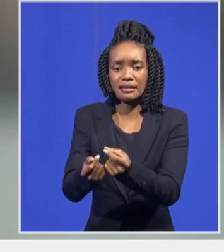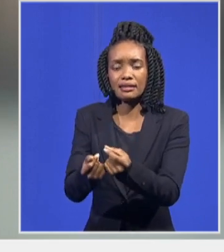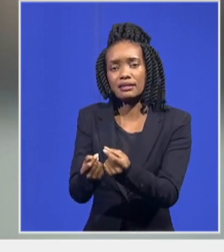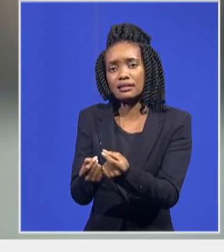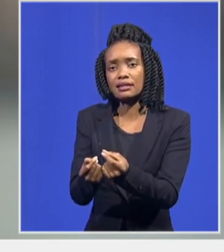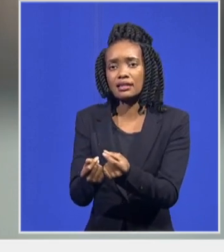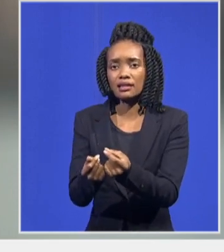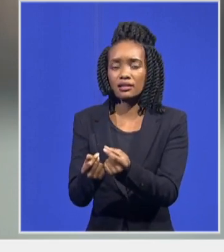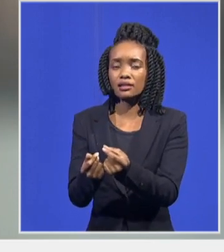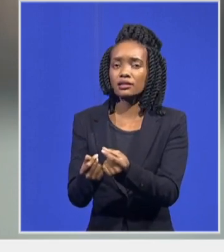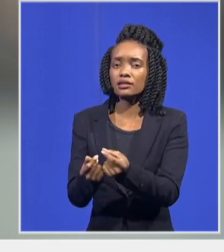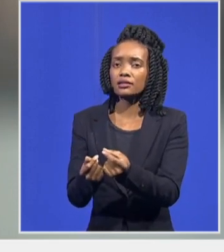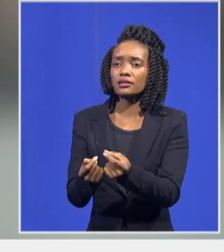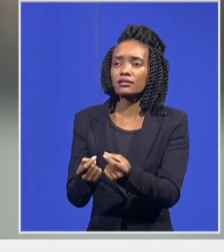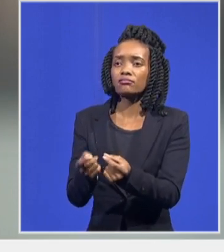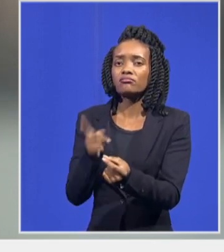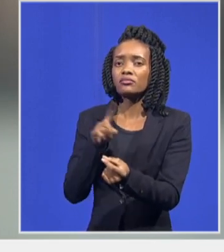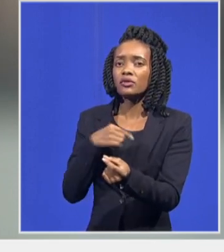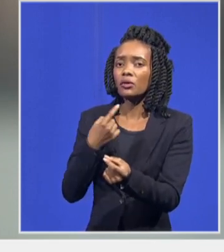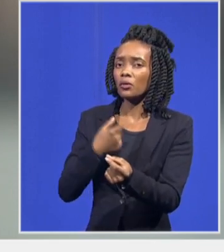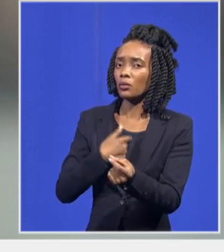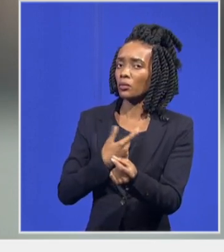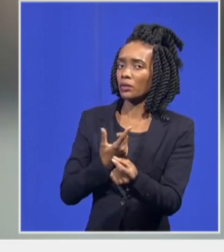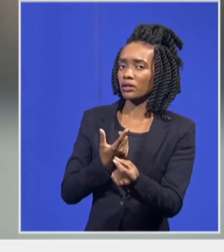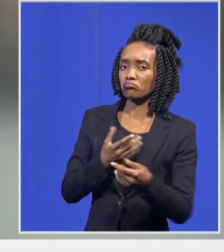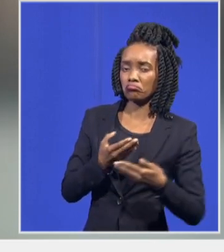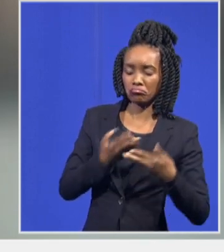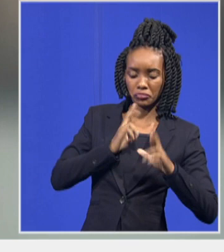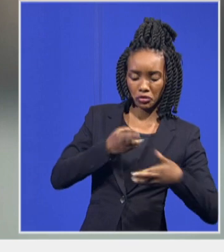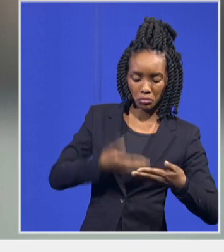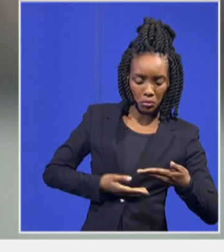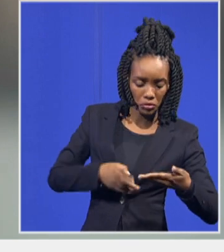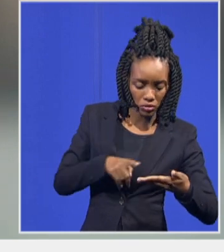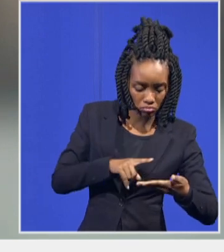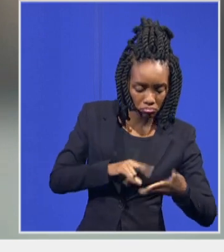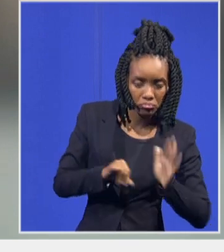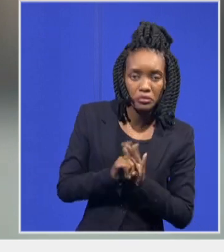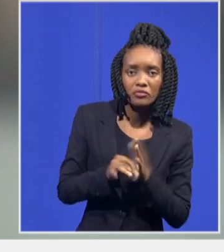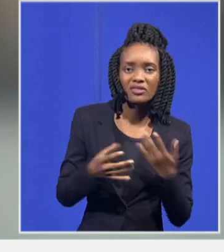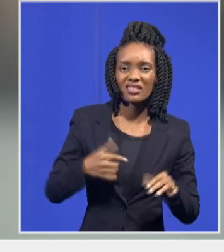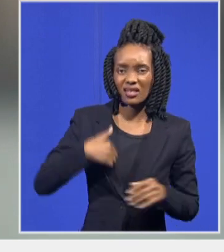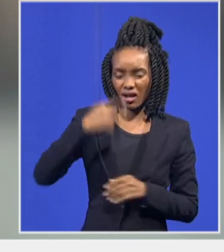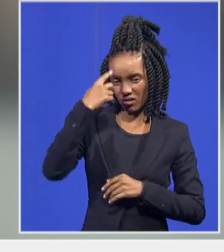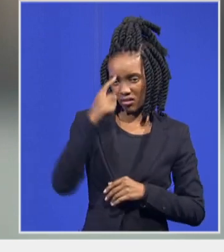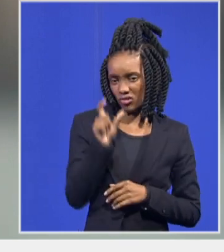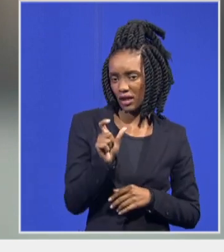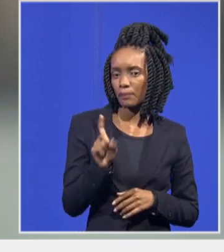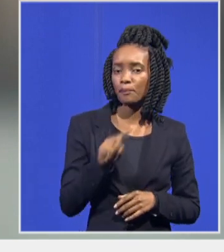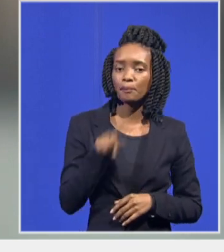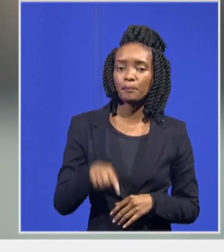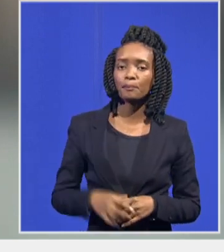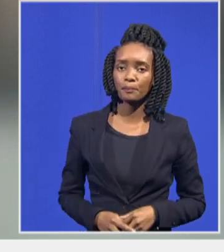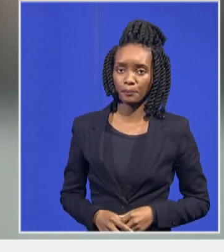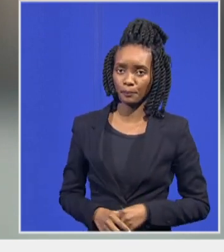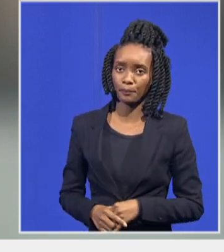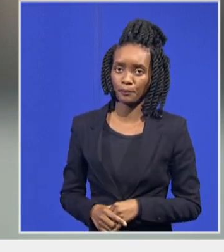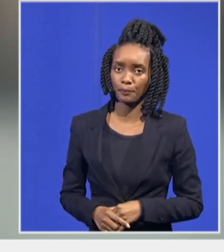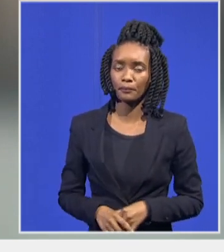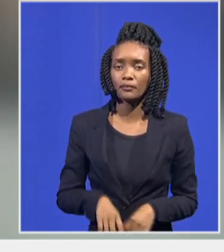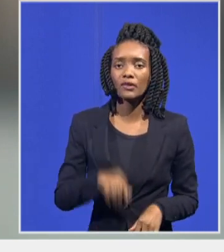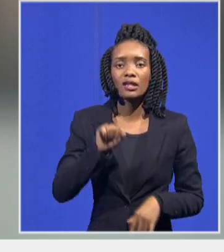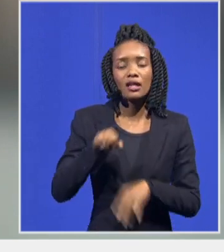we pick it up in the report. I think it's an incorrect term. It is linked